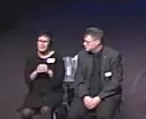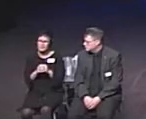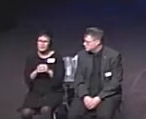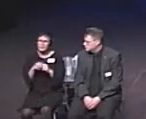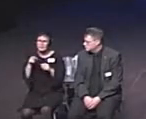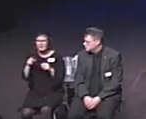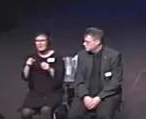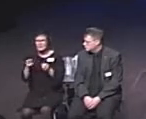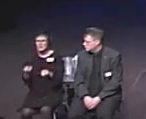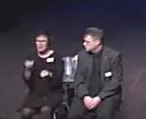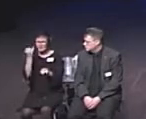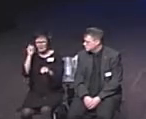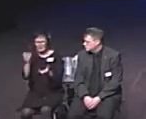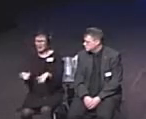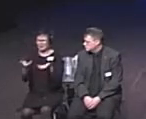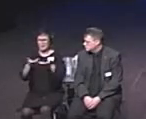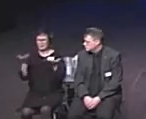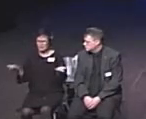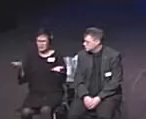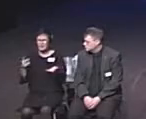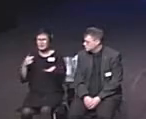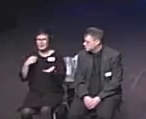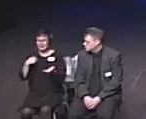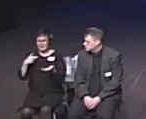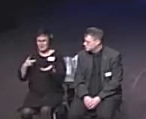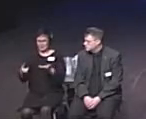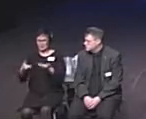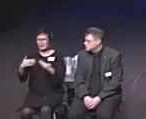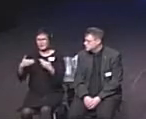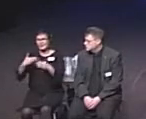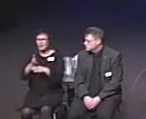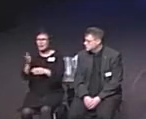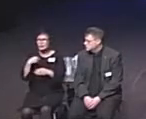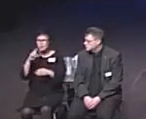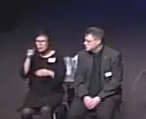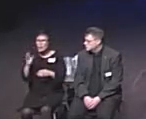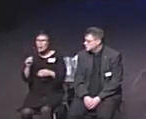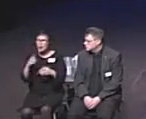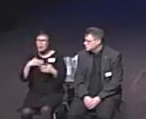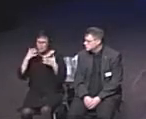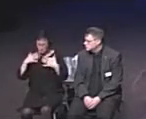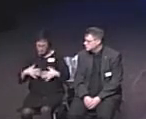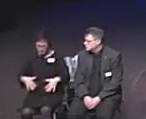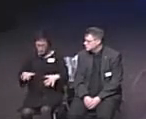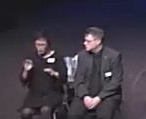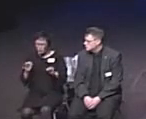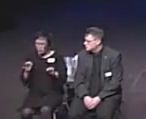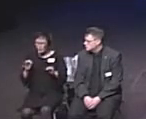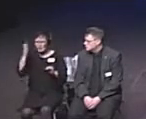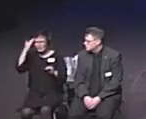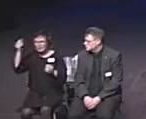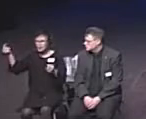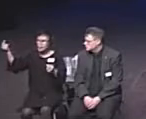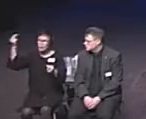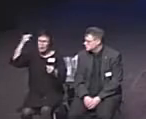to try to give the impression that you shall understand the information in your own body, how that is delivered. And there you